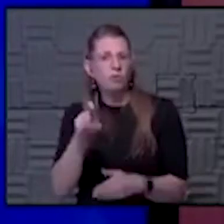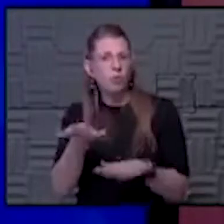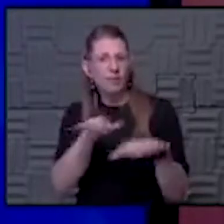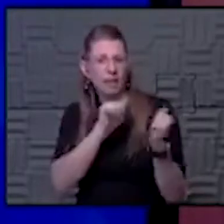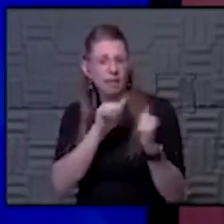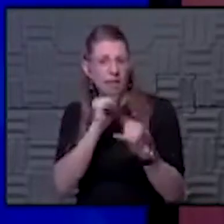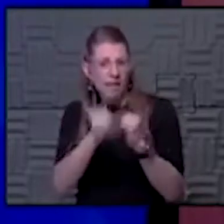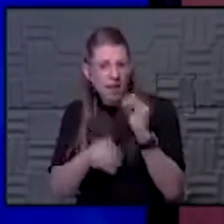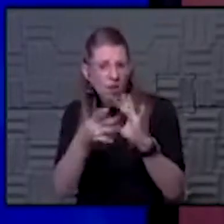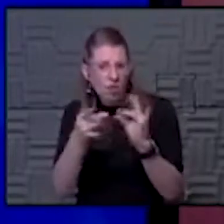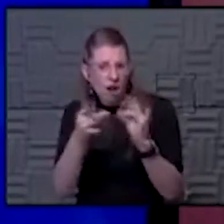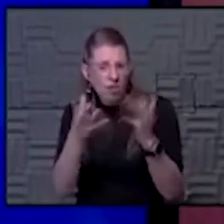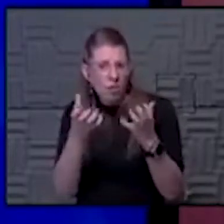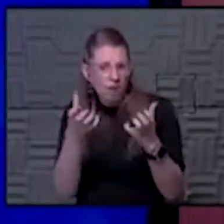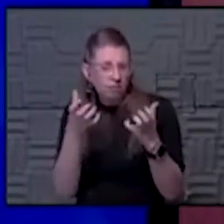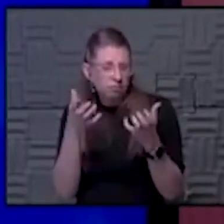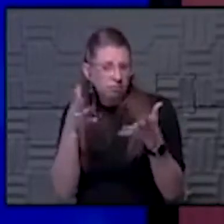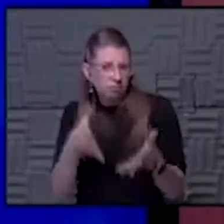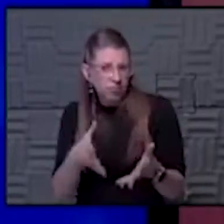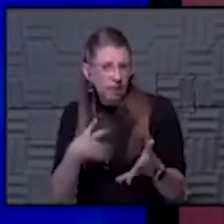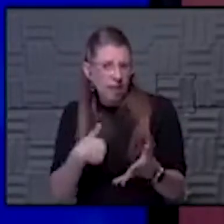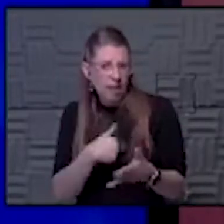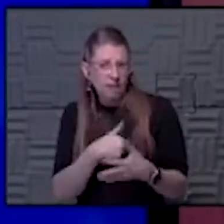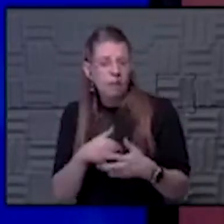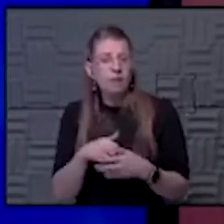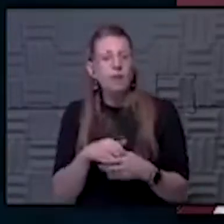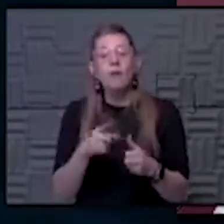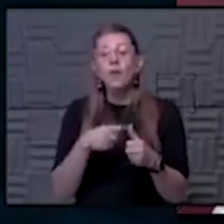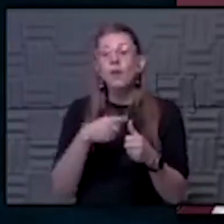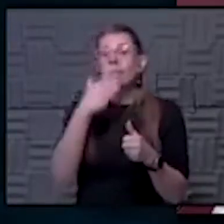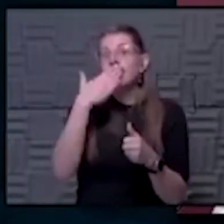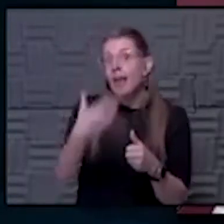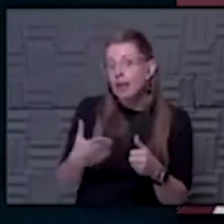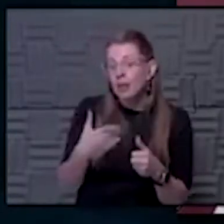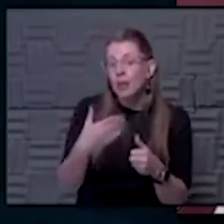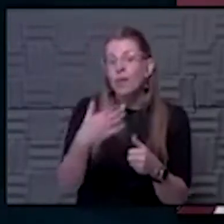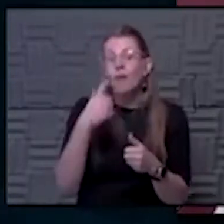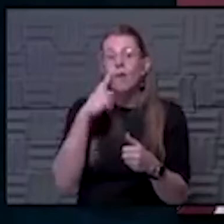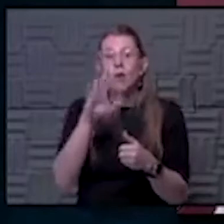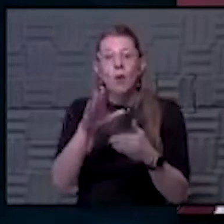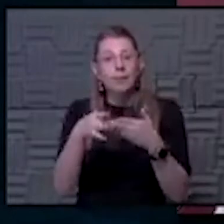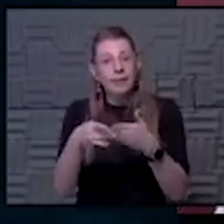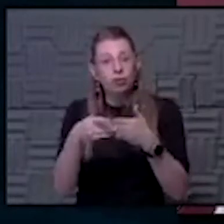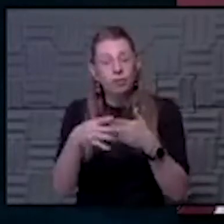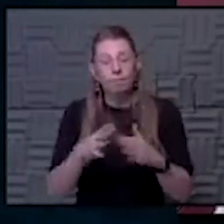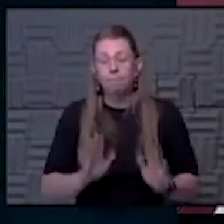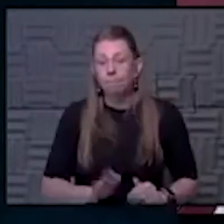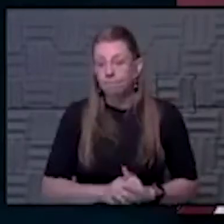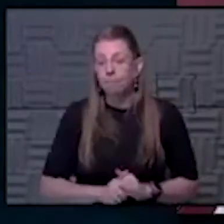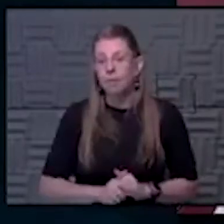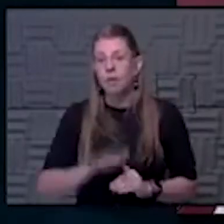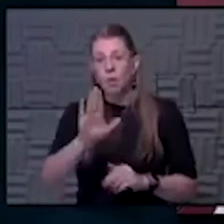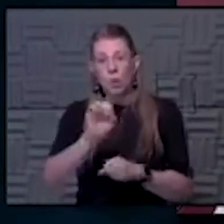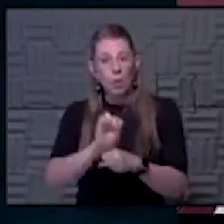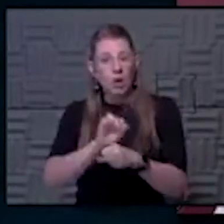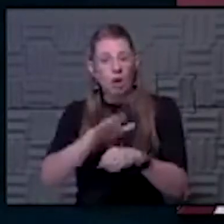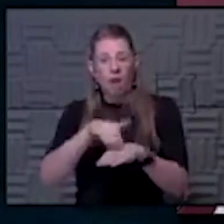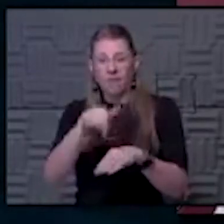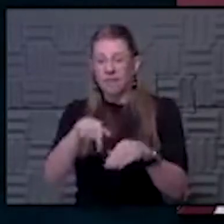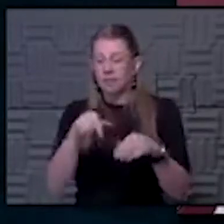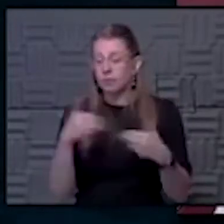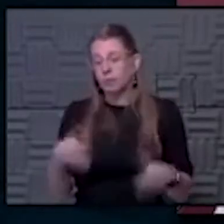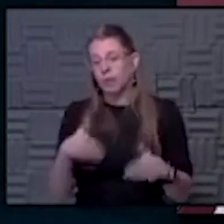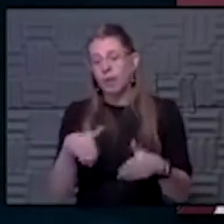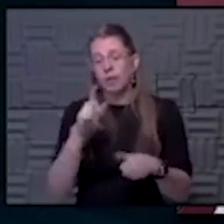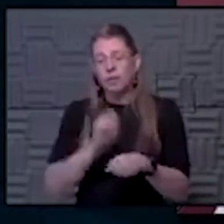final thought that you would like to leave us? And first of all, thank you for your leadership and your work on this. It has been tireless.